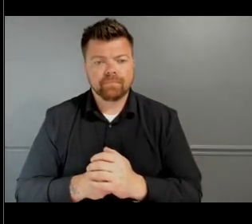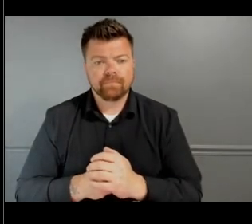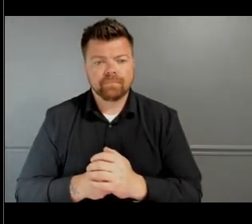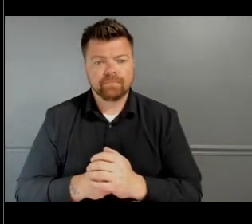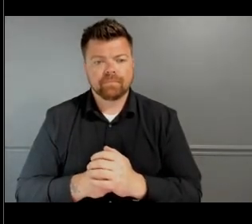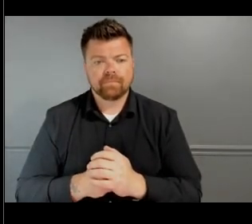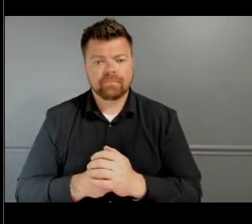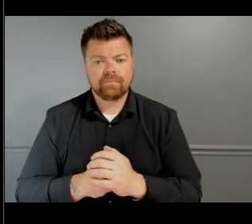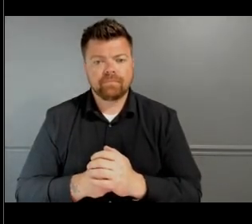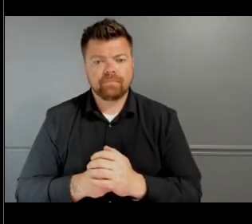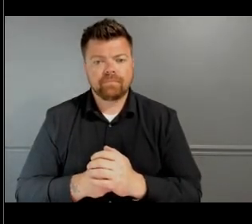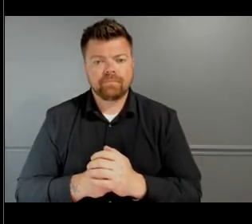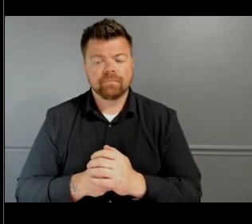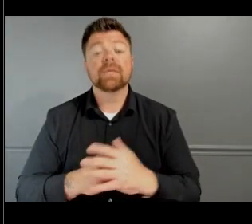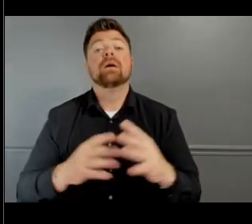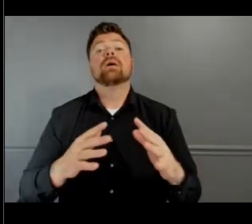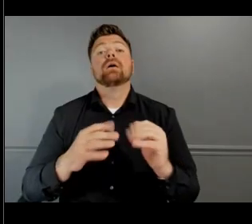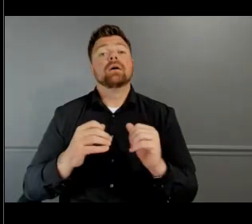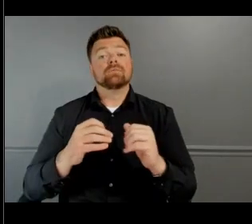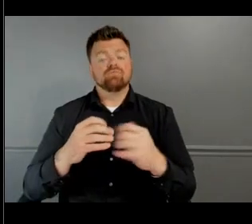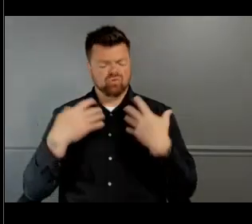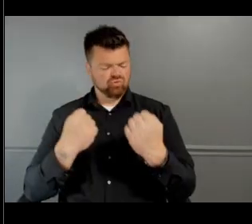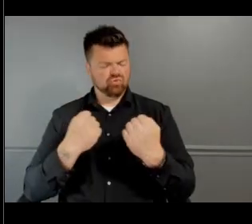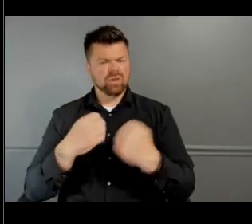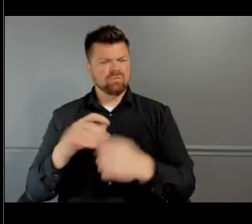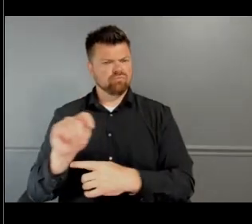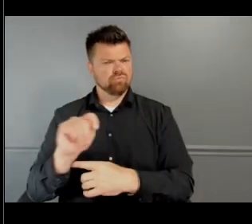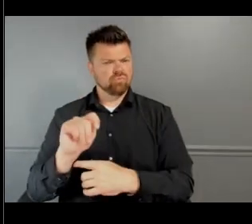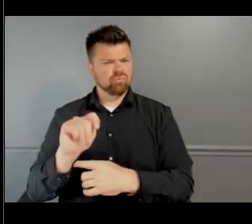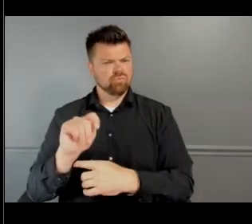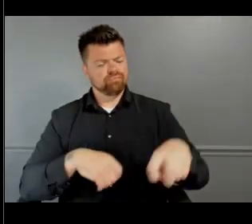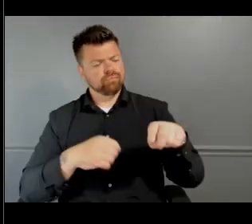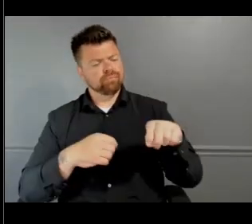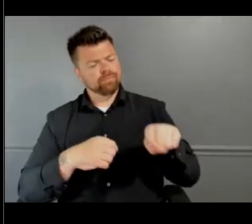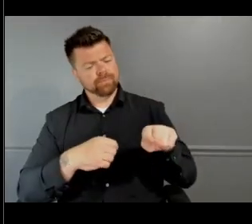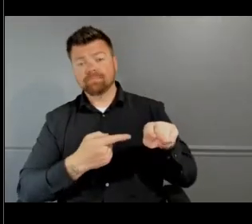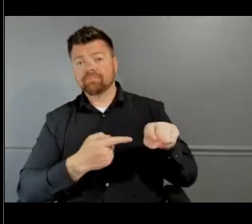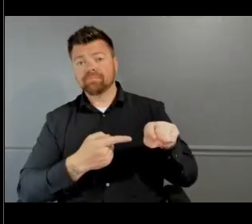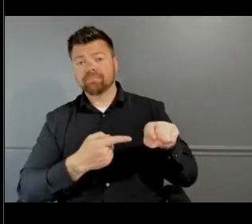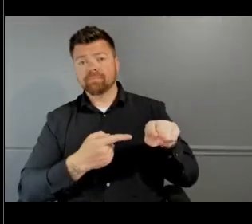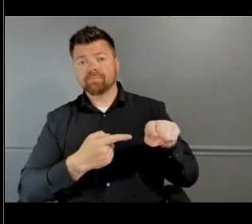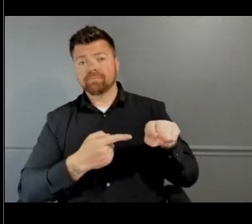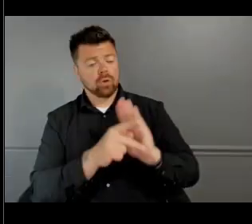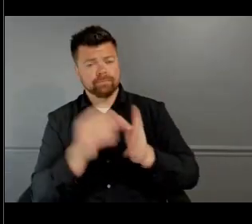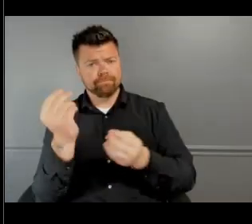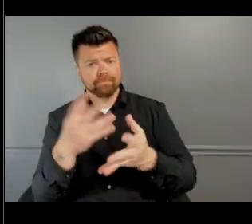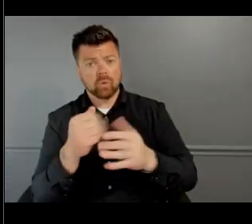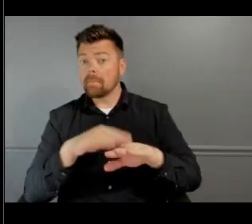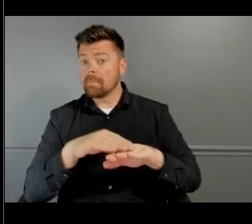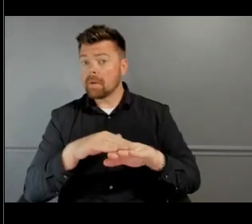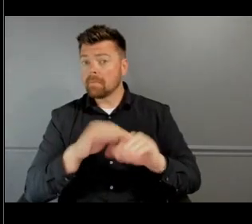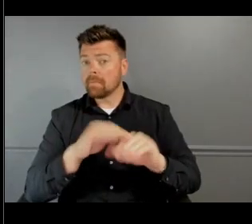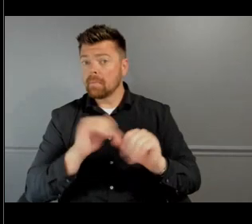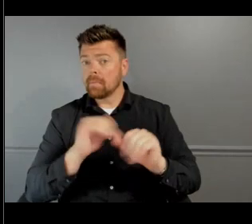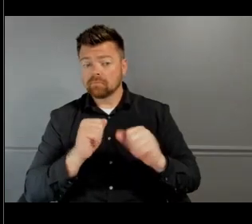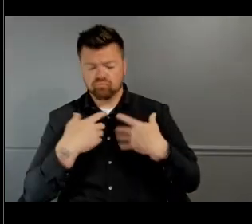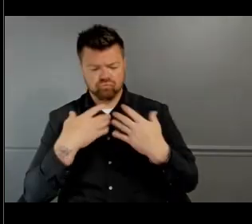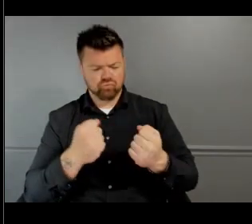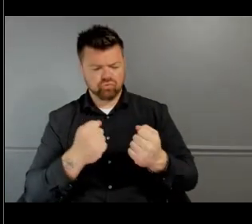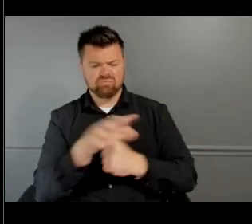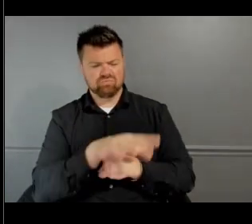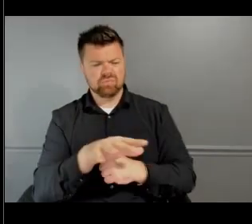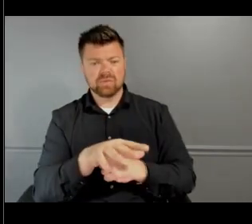Reinforcing for toilets. The guidelines state that a minimum reinforcing area